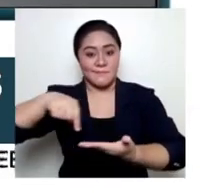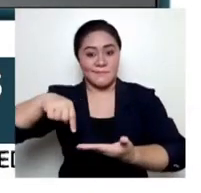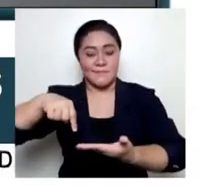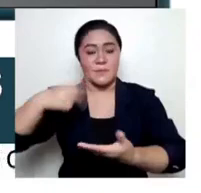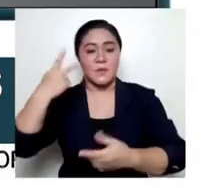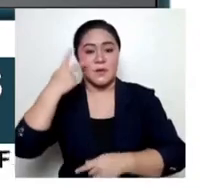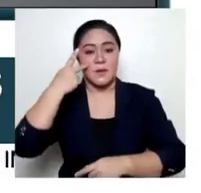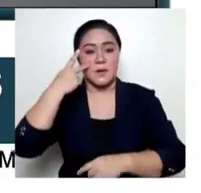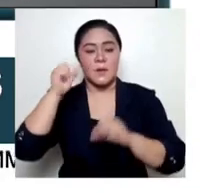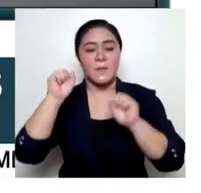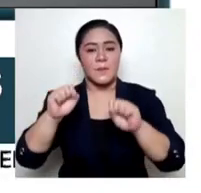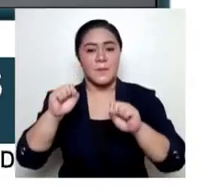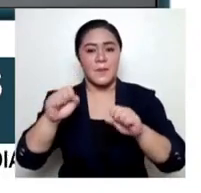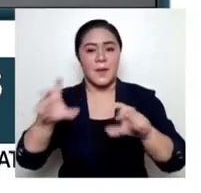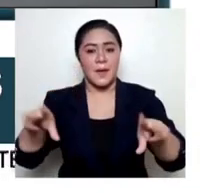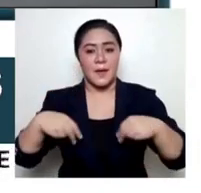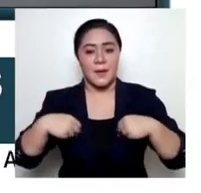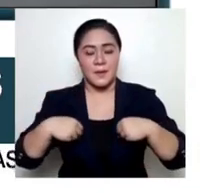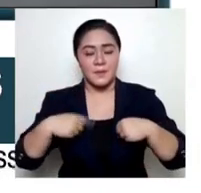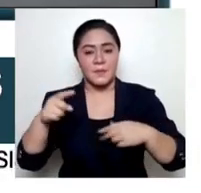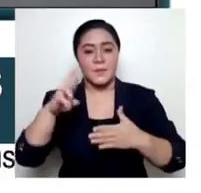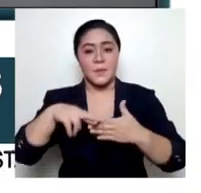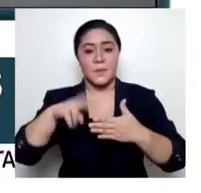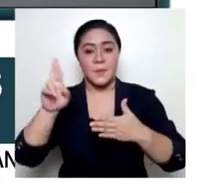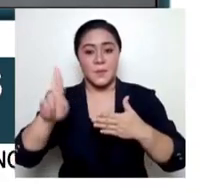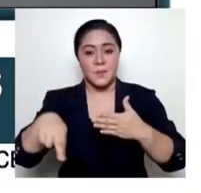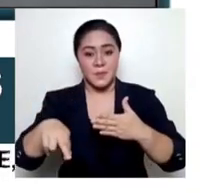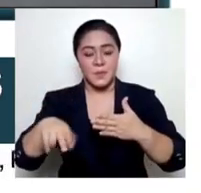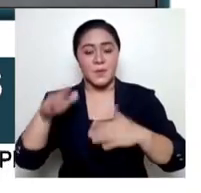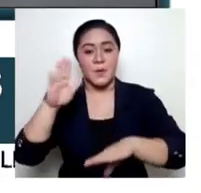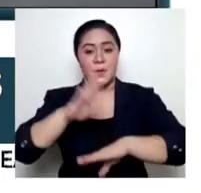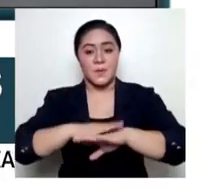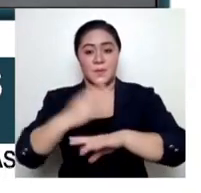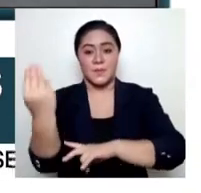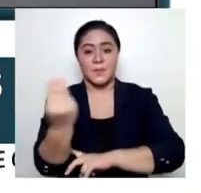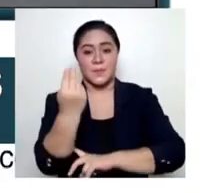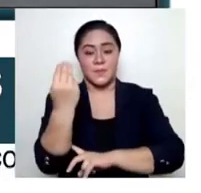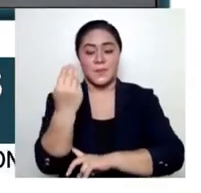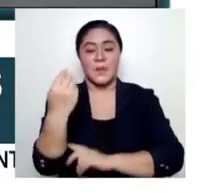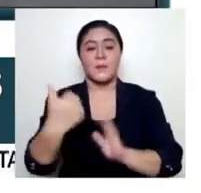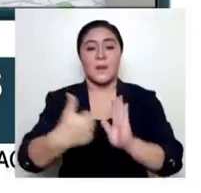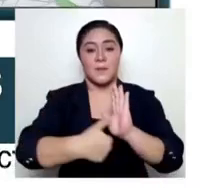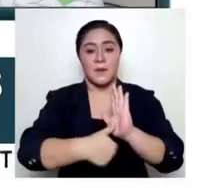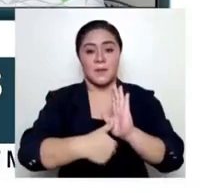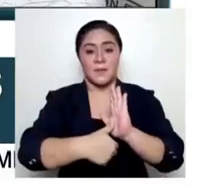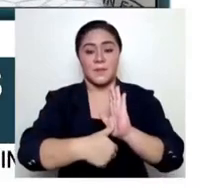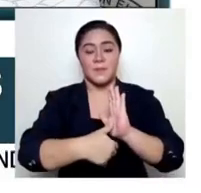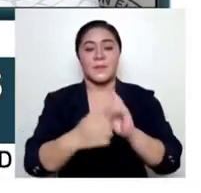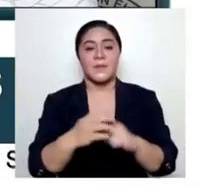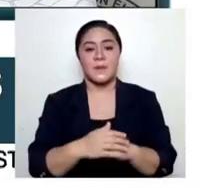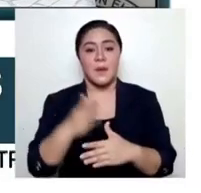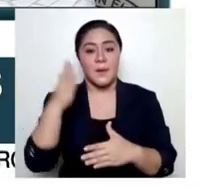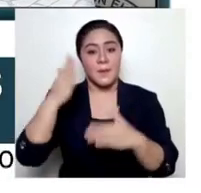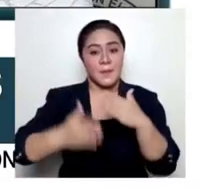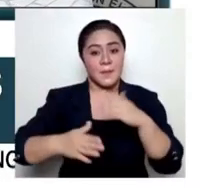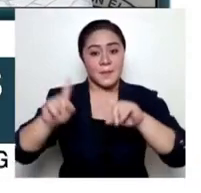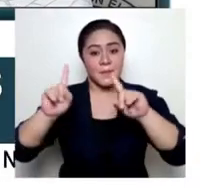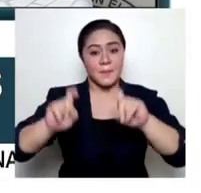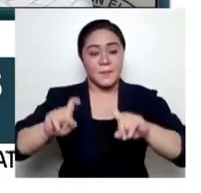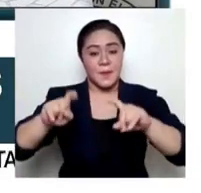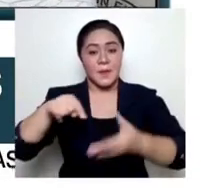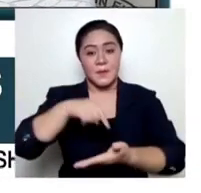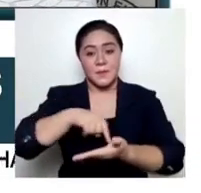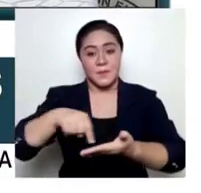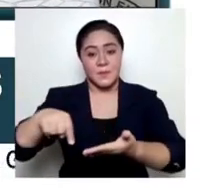and acceptability of the election results on Monday. And according to the COMELEC, as I said earlier, the final testing and sealing is scheduled this week in all